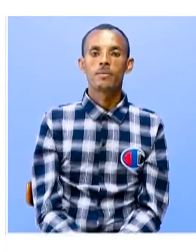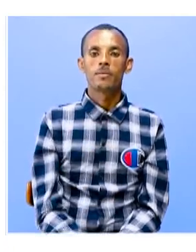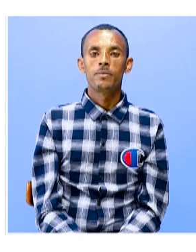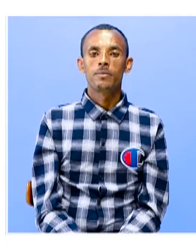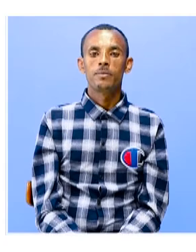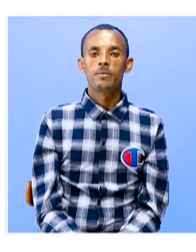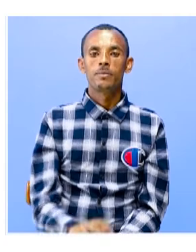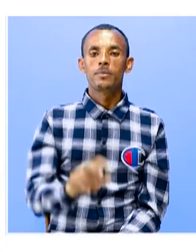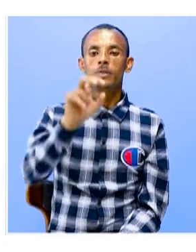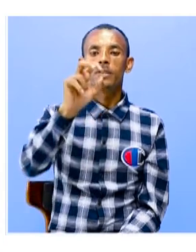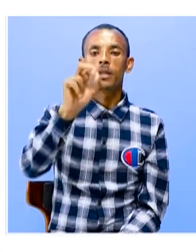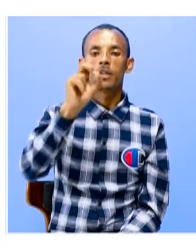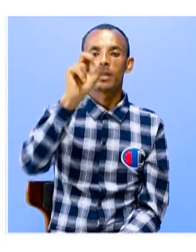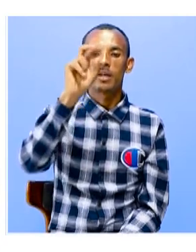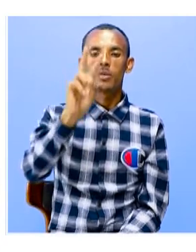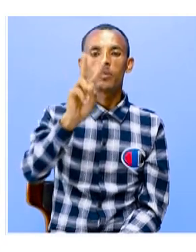32